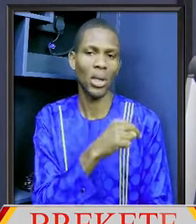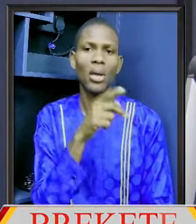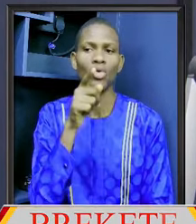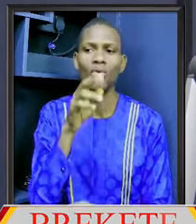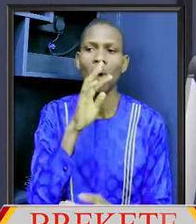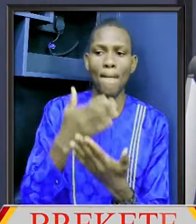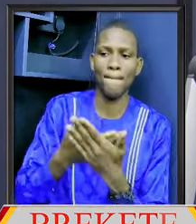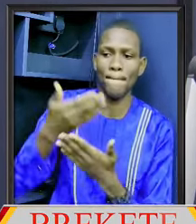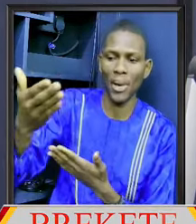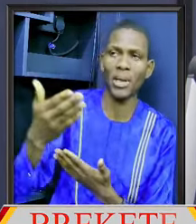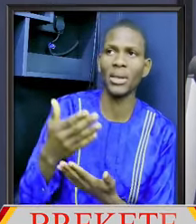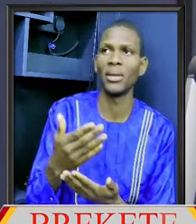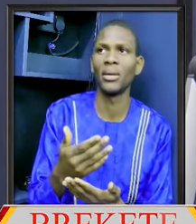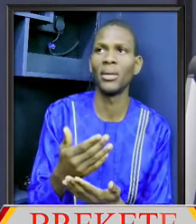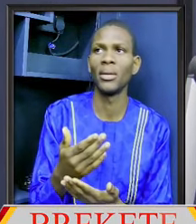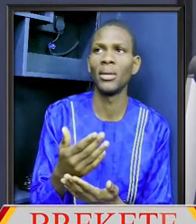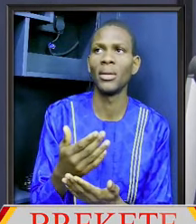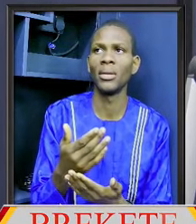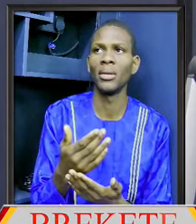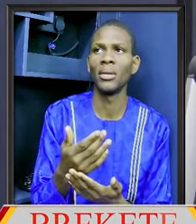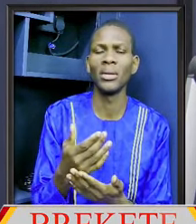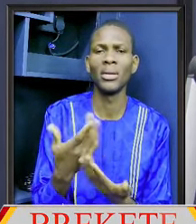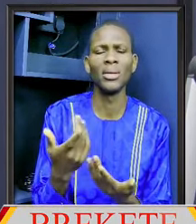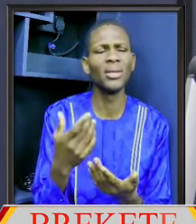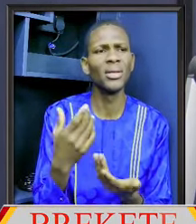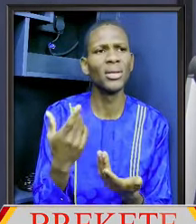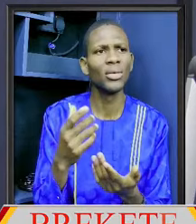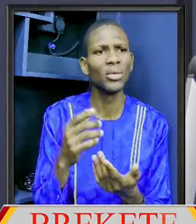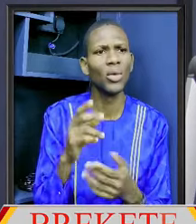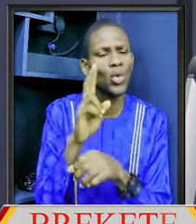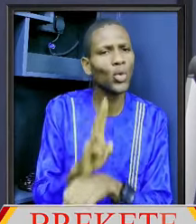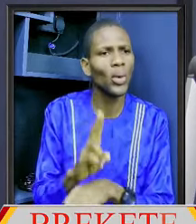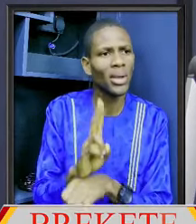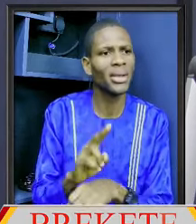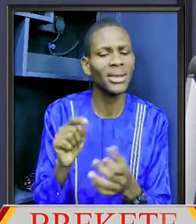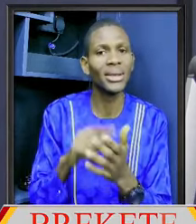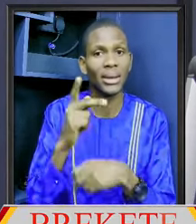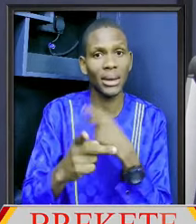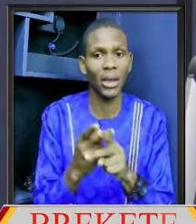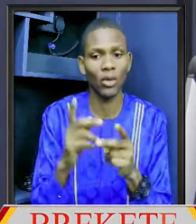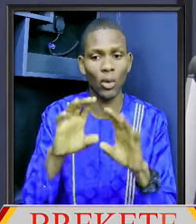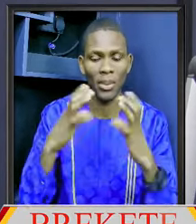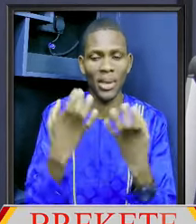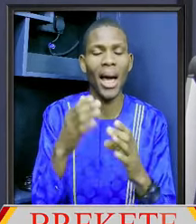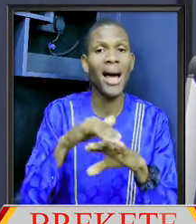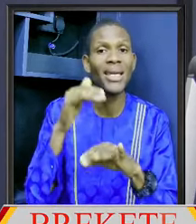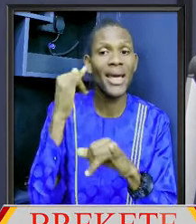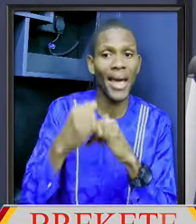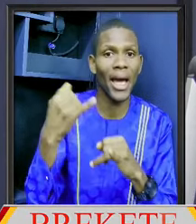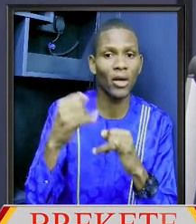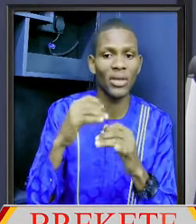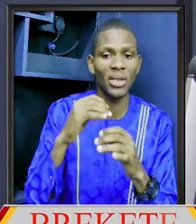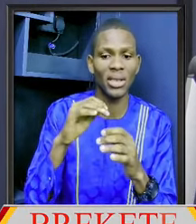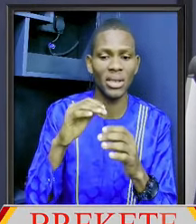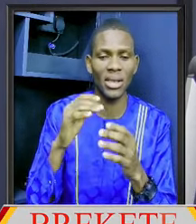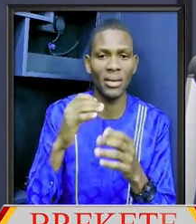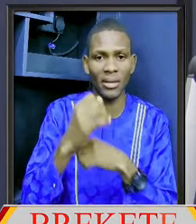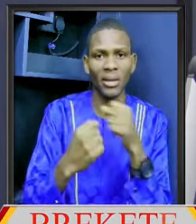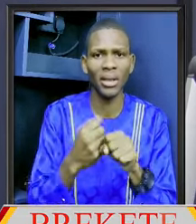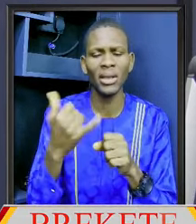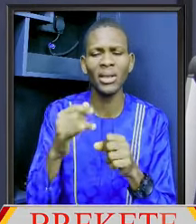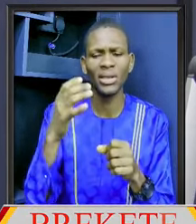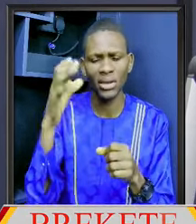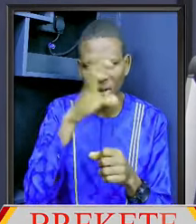buy. Usually, this kind of companies way big. At the end of the year, then they check their big